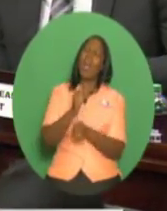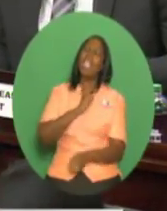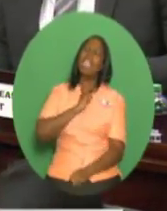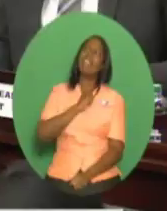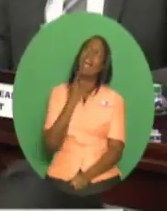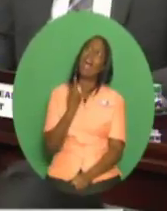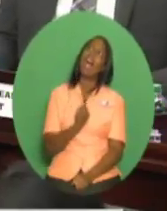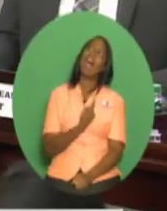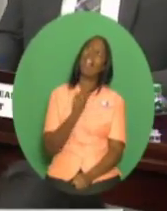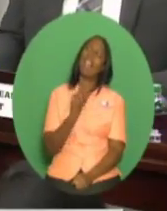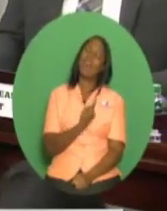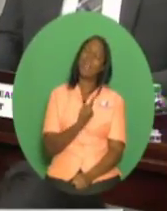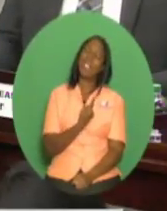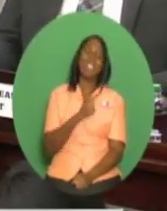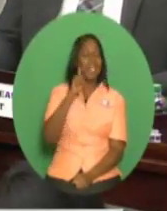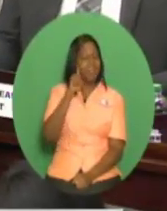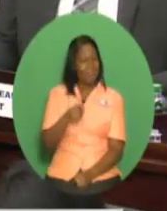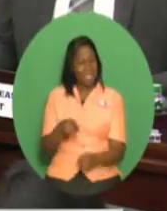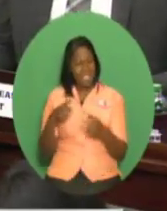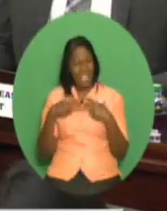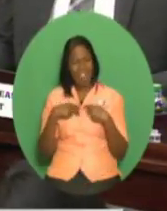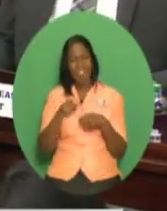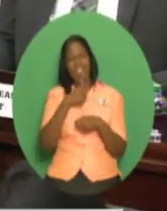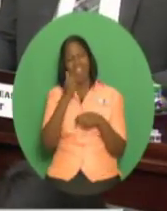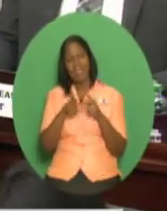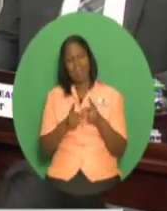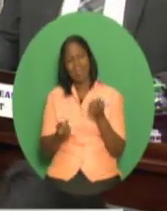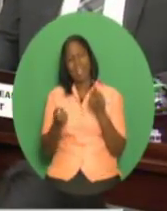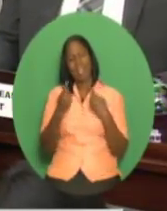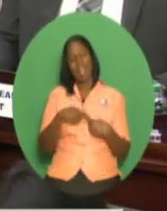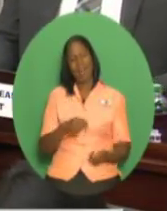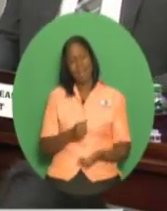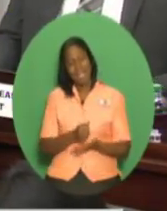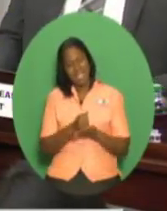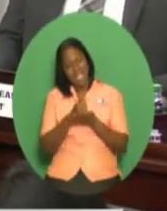our stakeholders. An important stakeholder